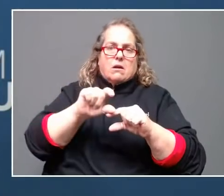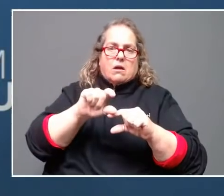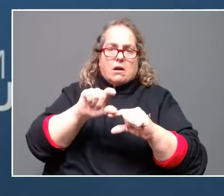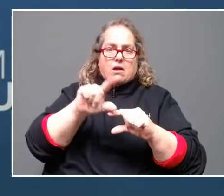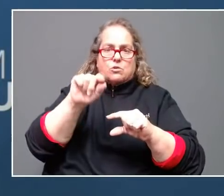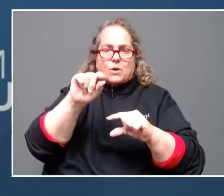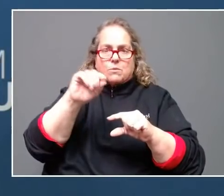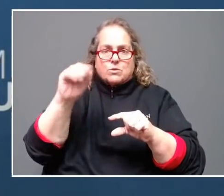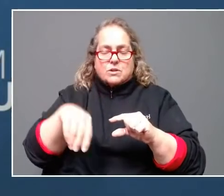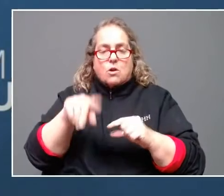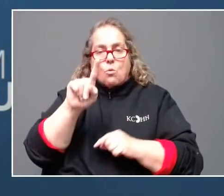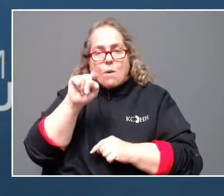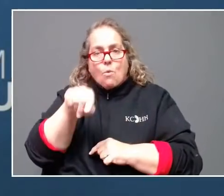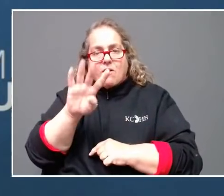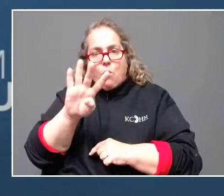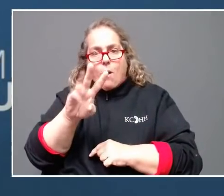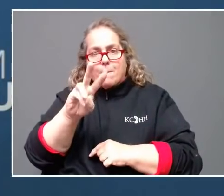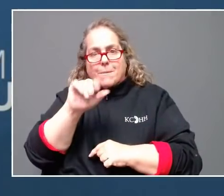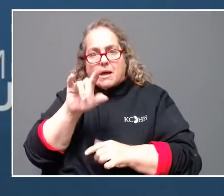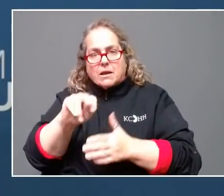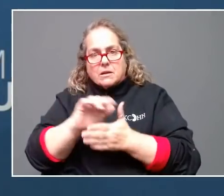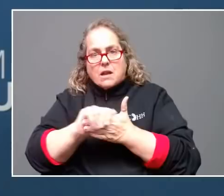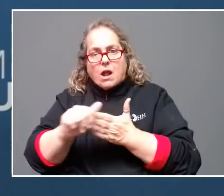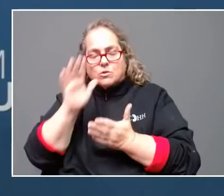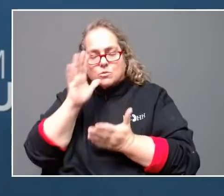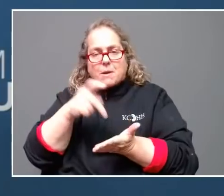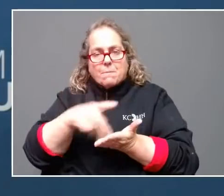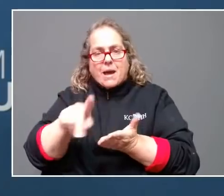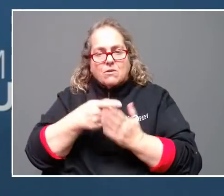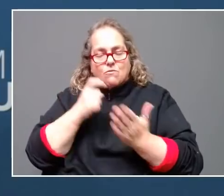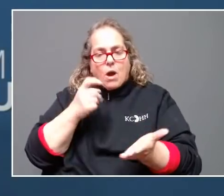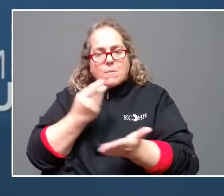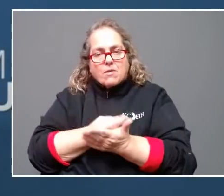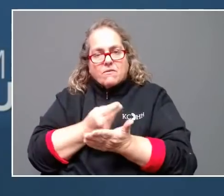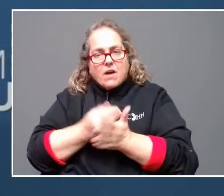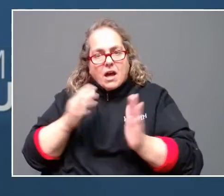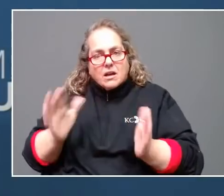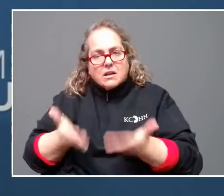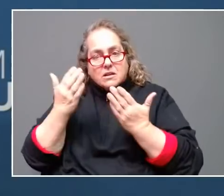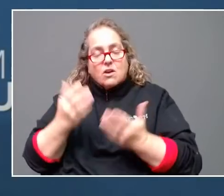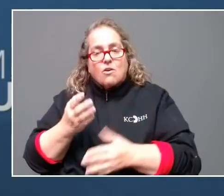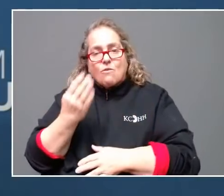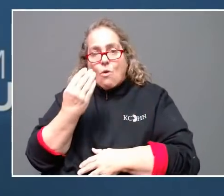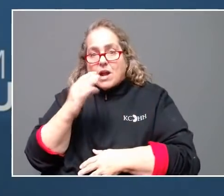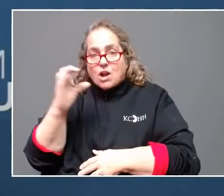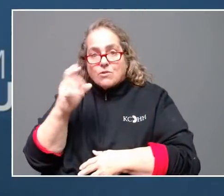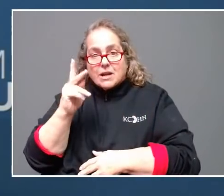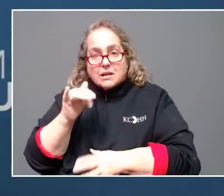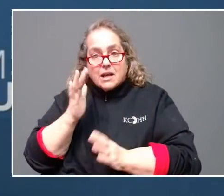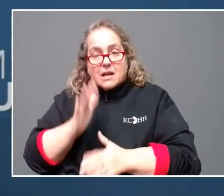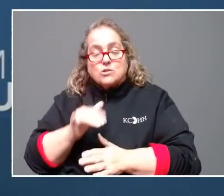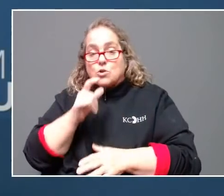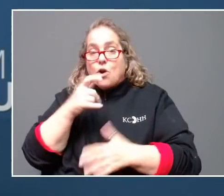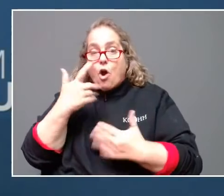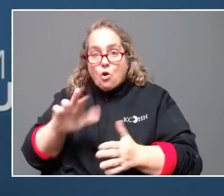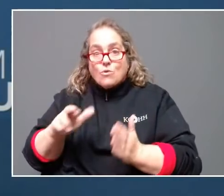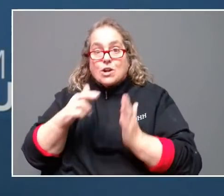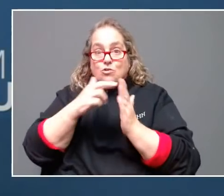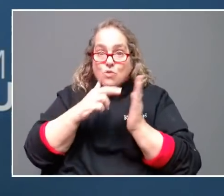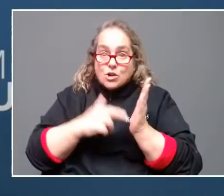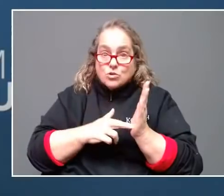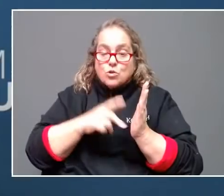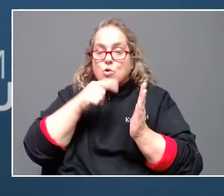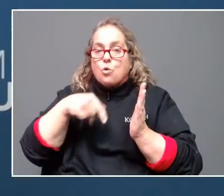be paid out from the fund. It's going to be going out to more than 1,400 Kentuckians who are registered, who have qualified, and